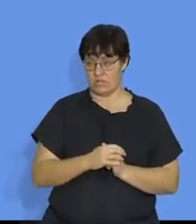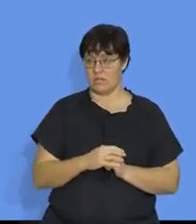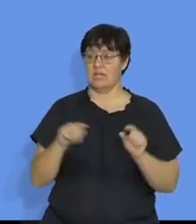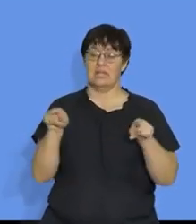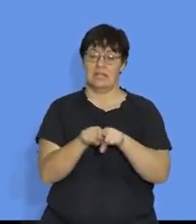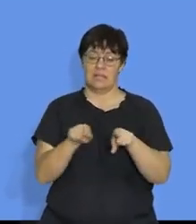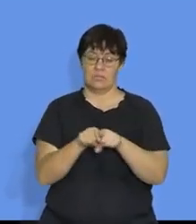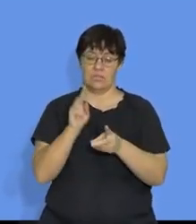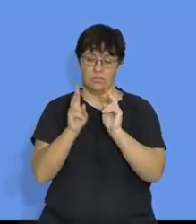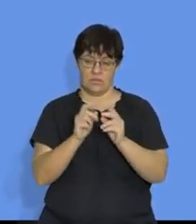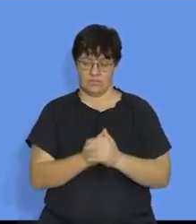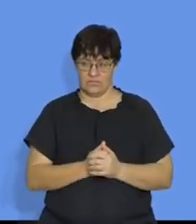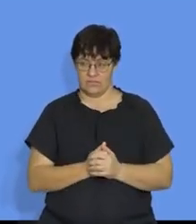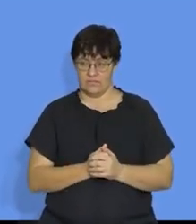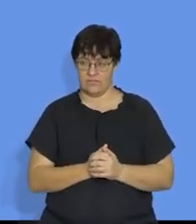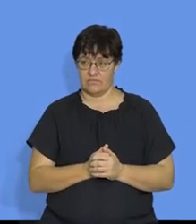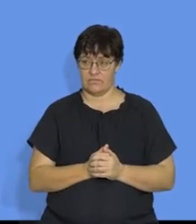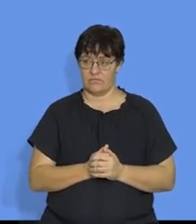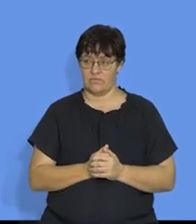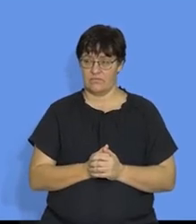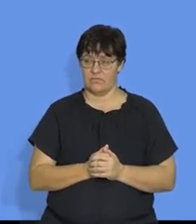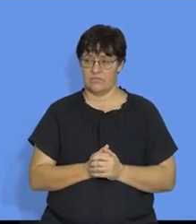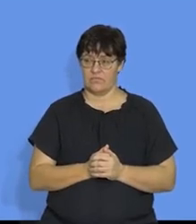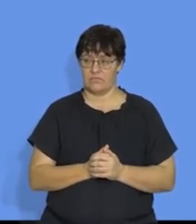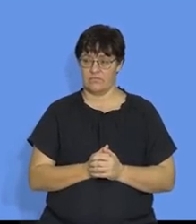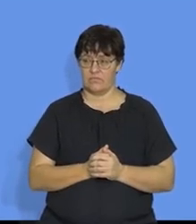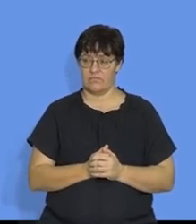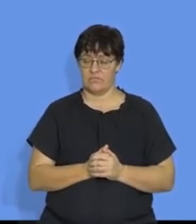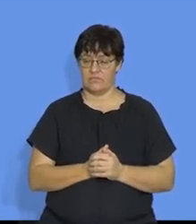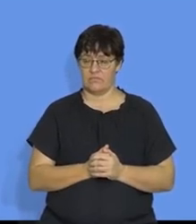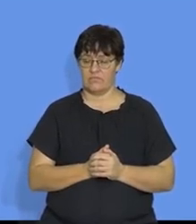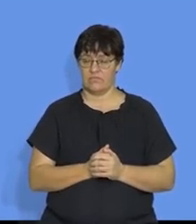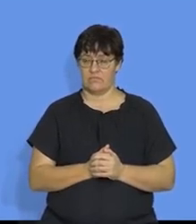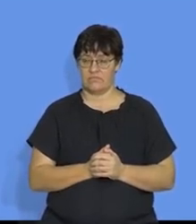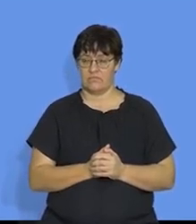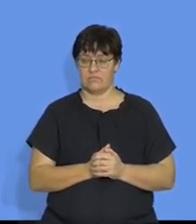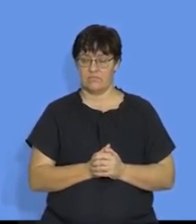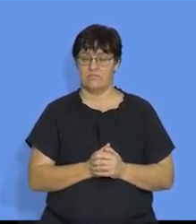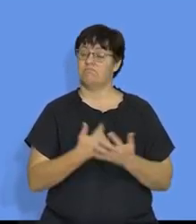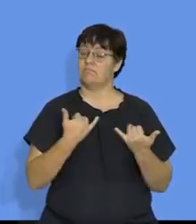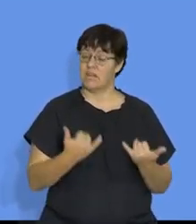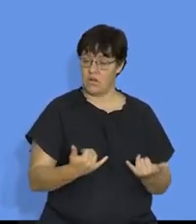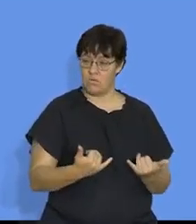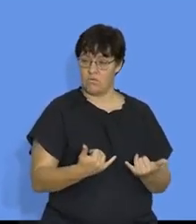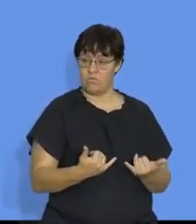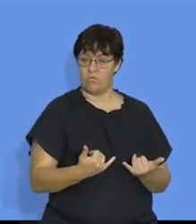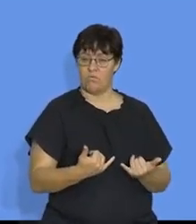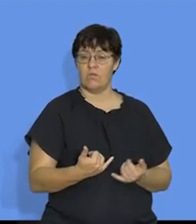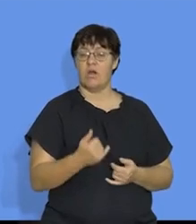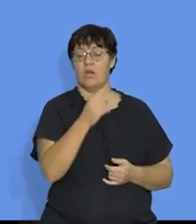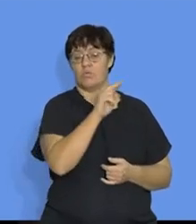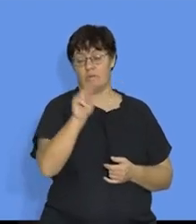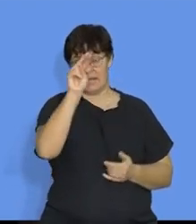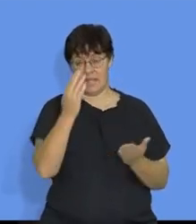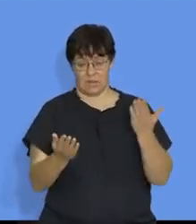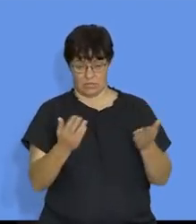16R squared is equal to 12. Great. So now I'm going to make a quadratic